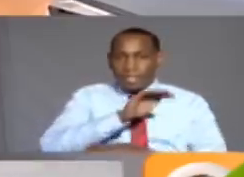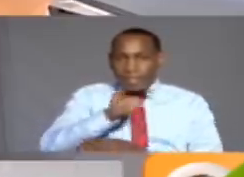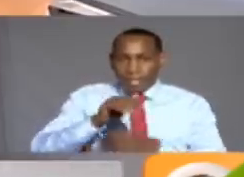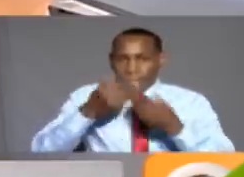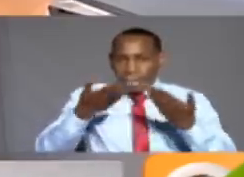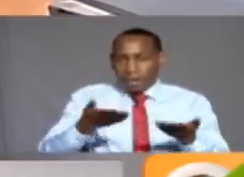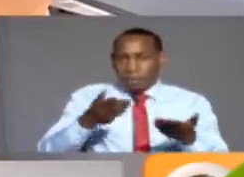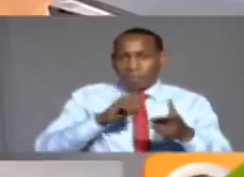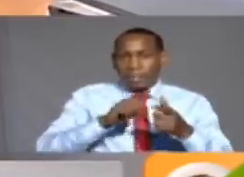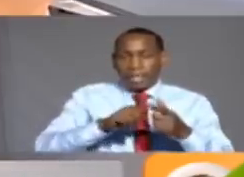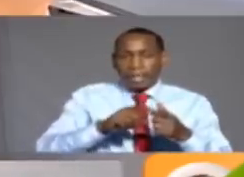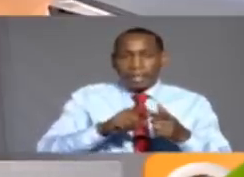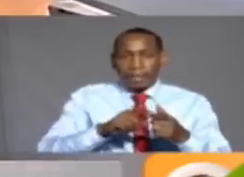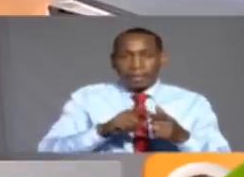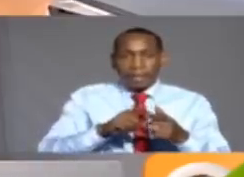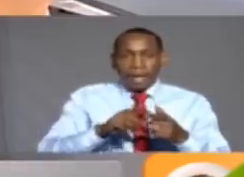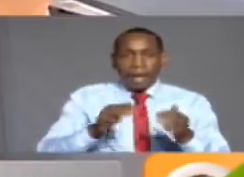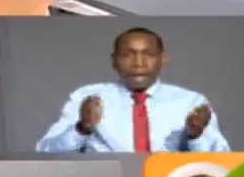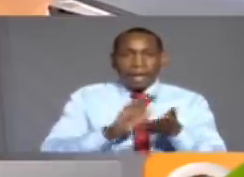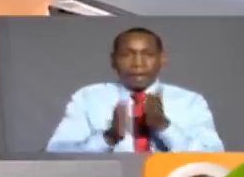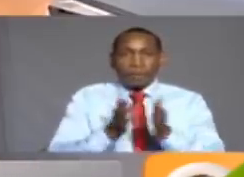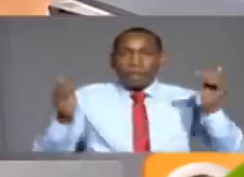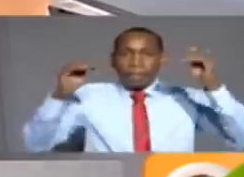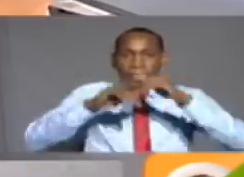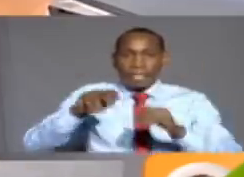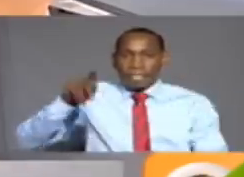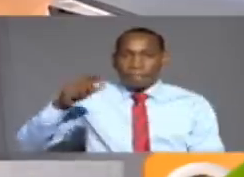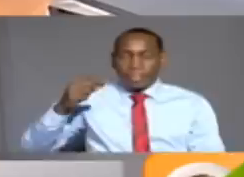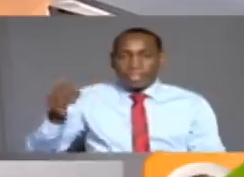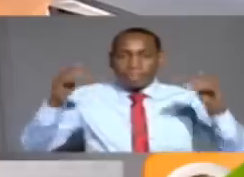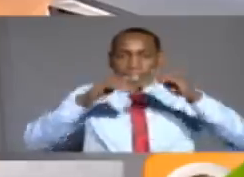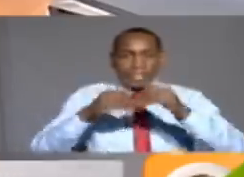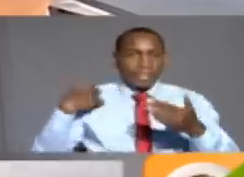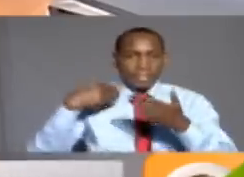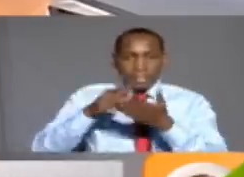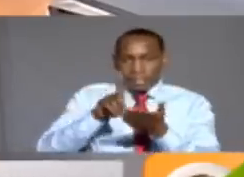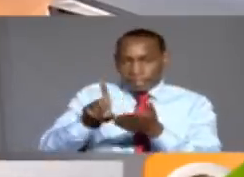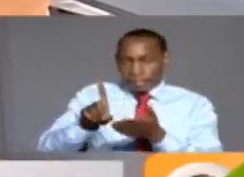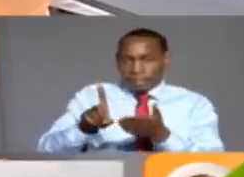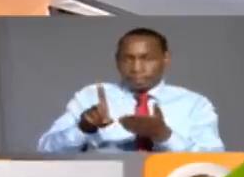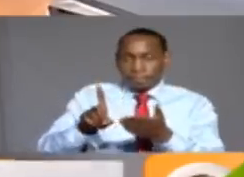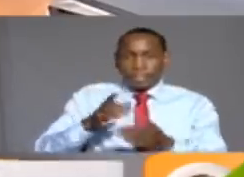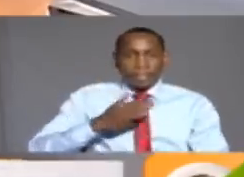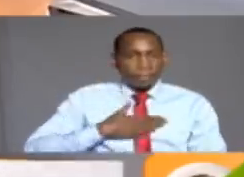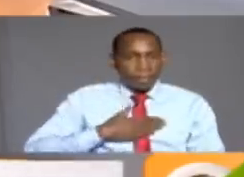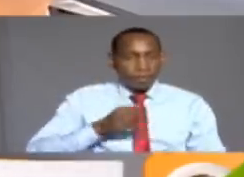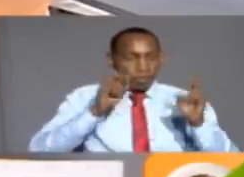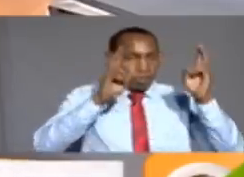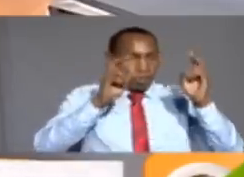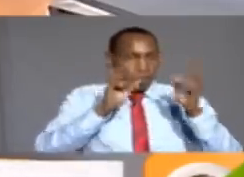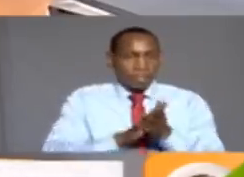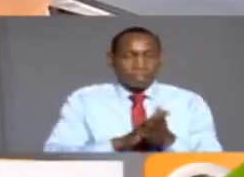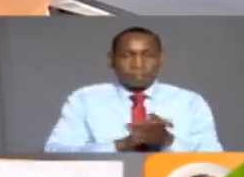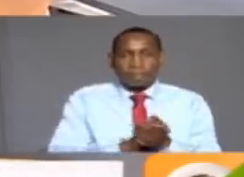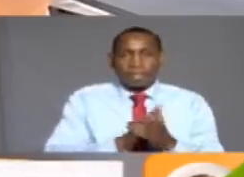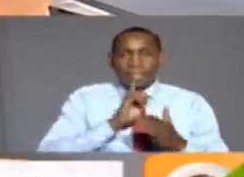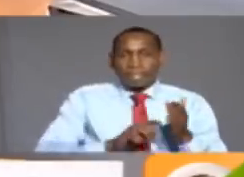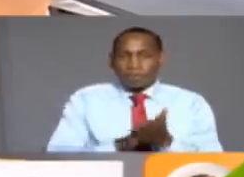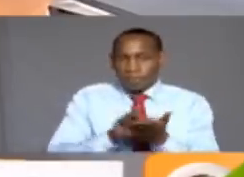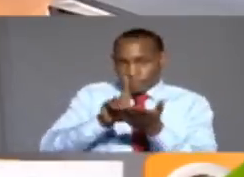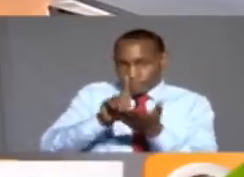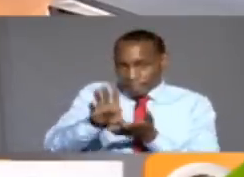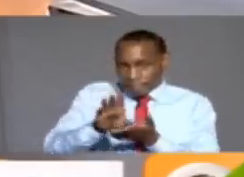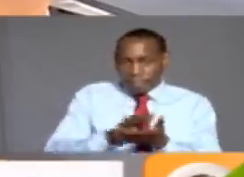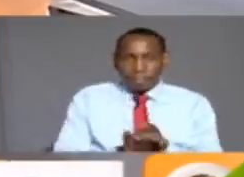how come they have never held a NEC meeting or a PG meeting since they chased me? And he's using quote-unquote when he's saying the word chase.